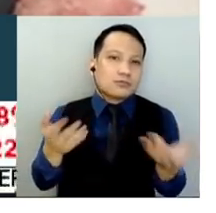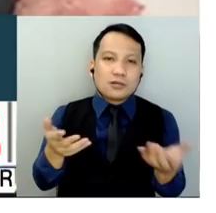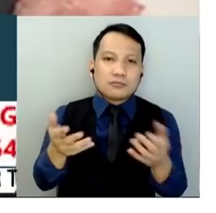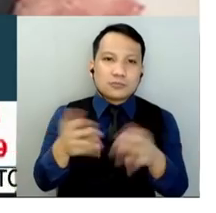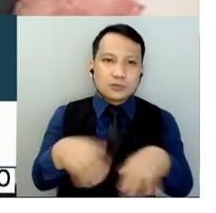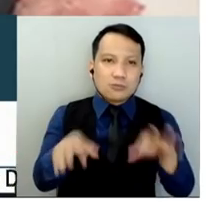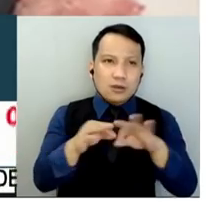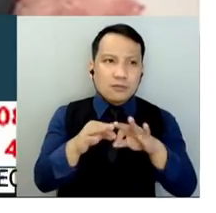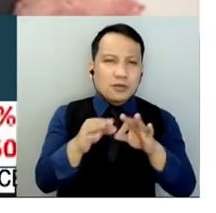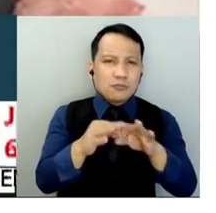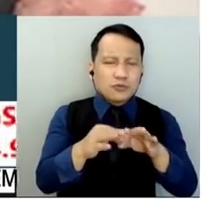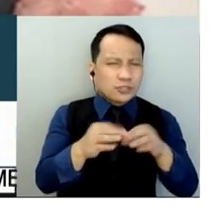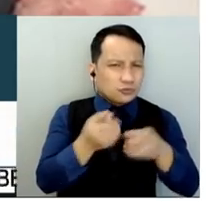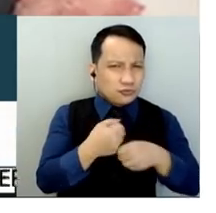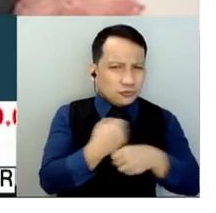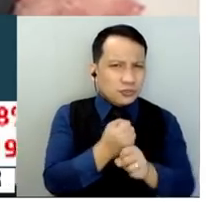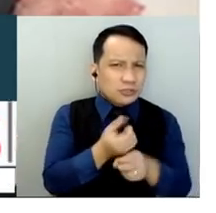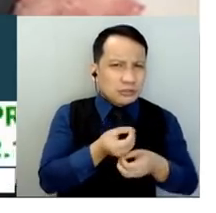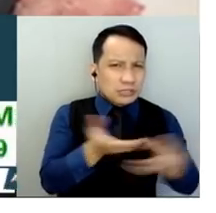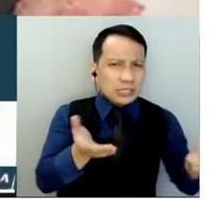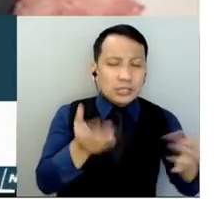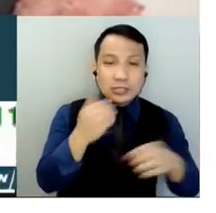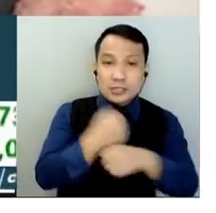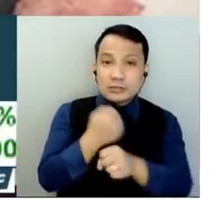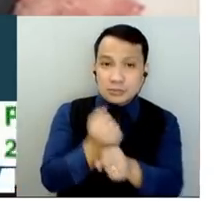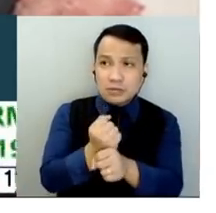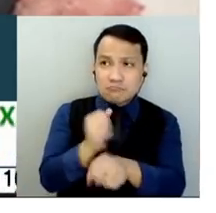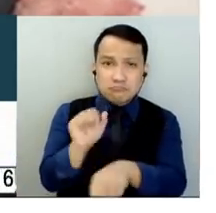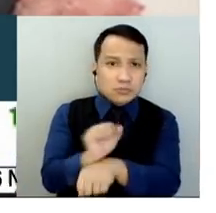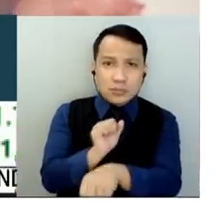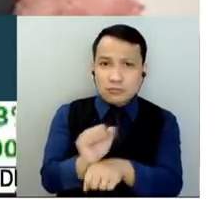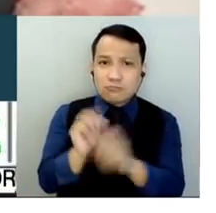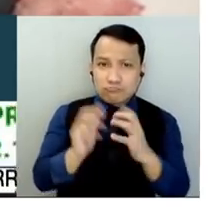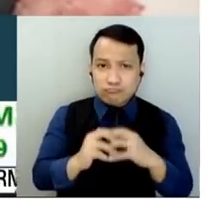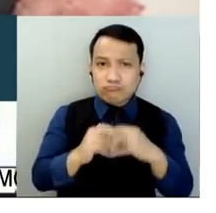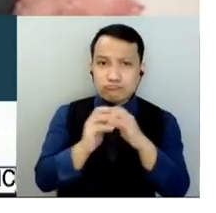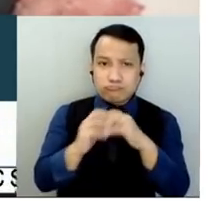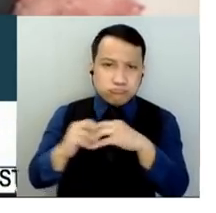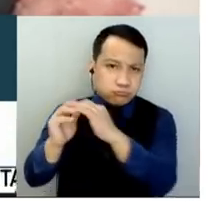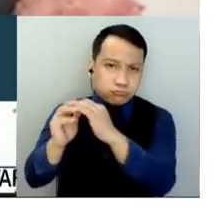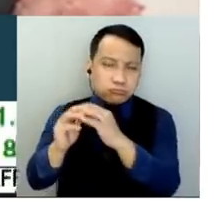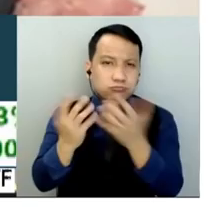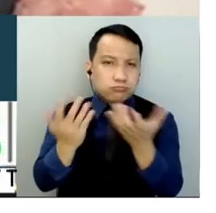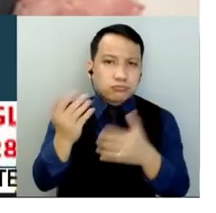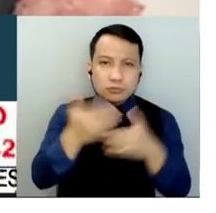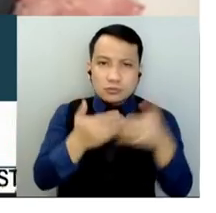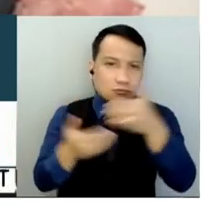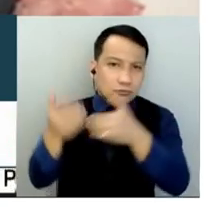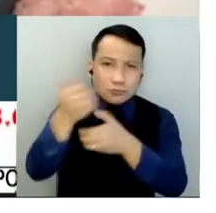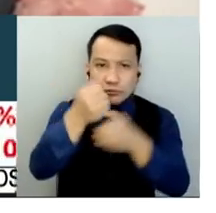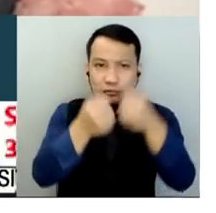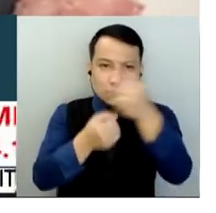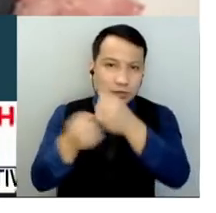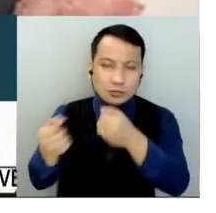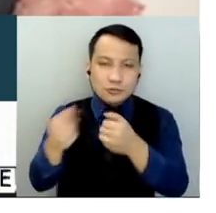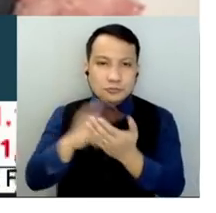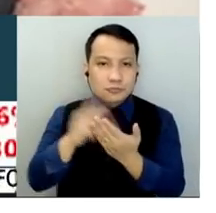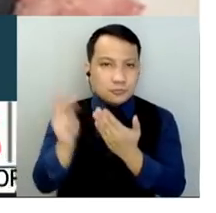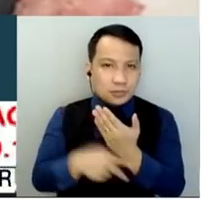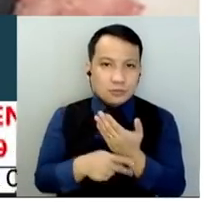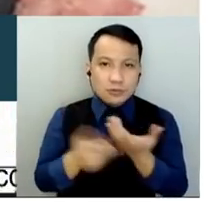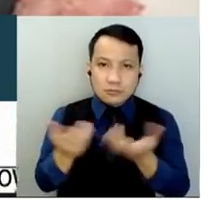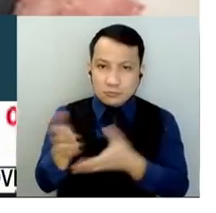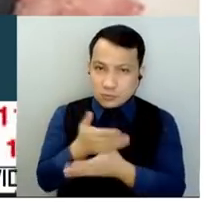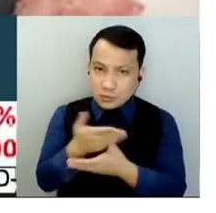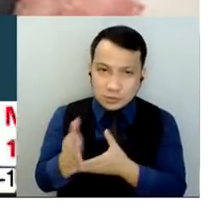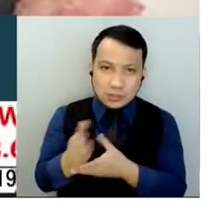creation. Many of these construction projects are really where, our kababayans can participate as